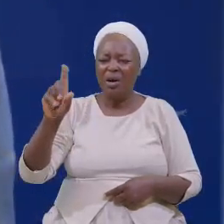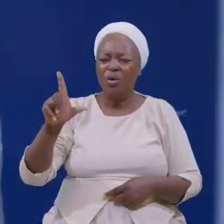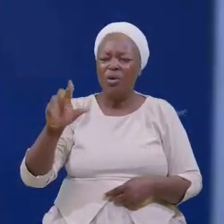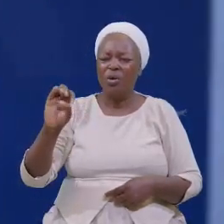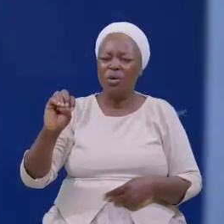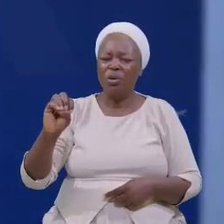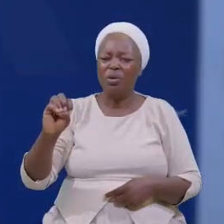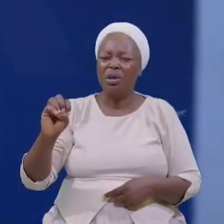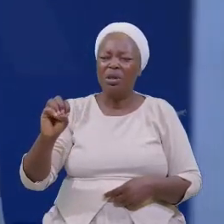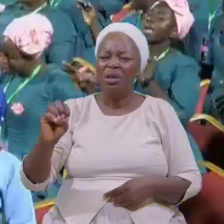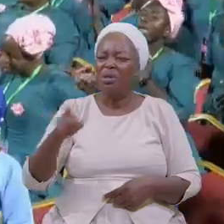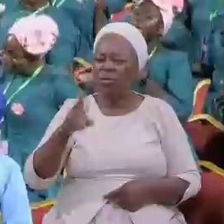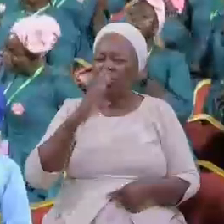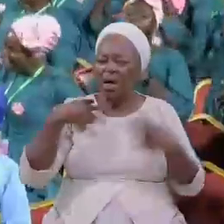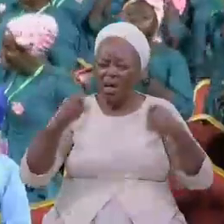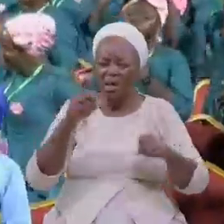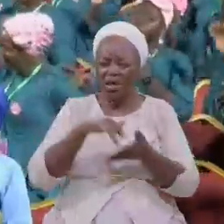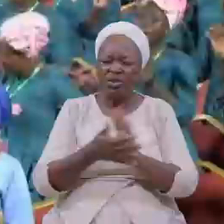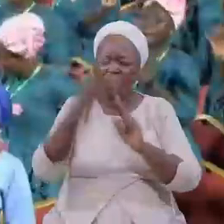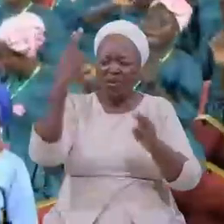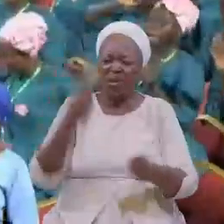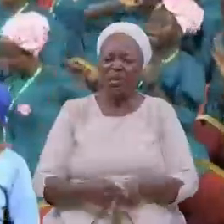healed in Jesus' name.